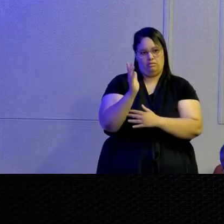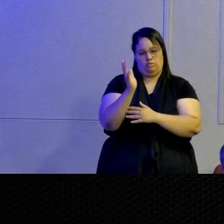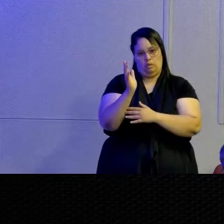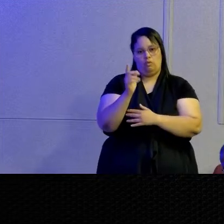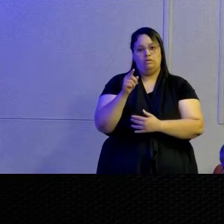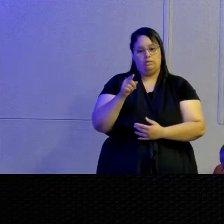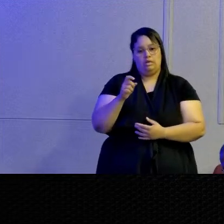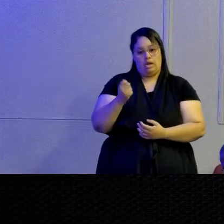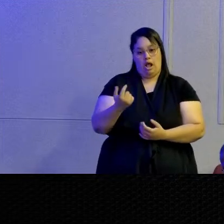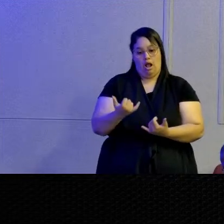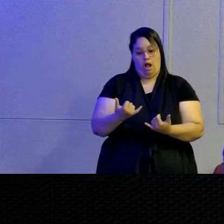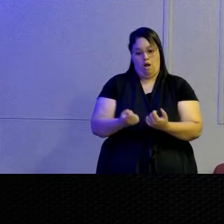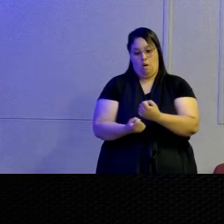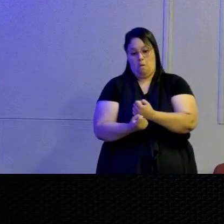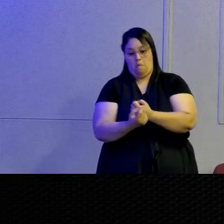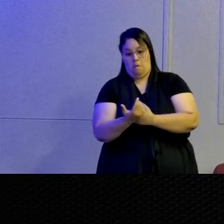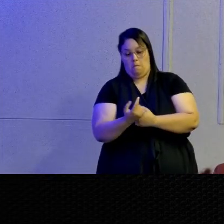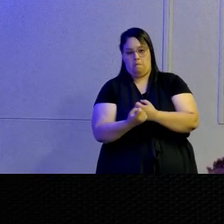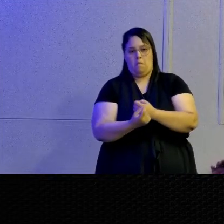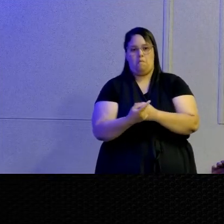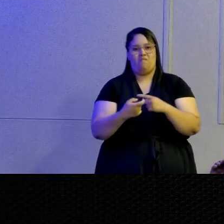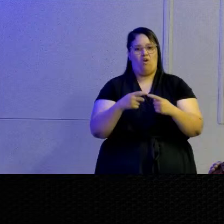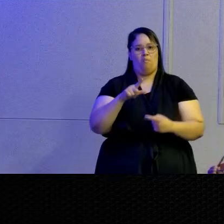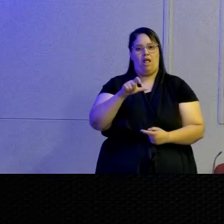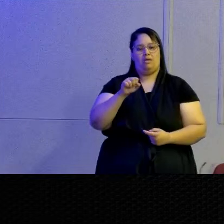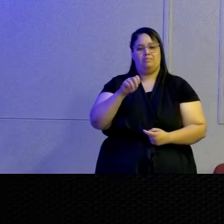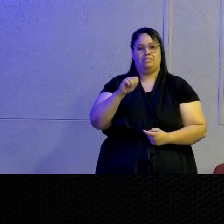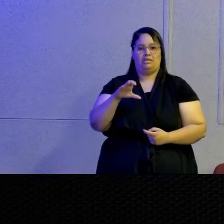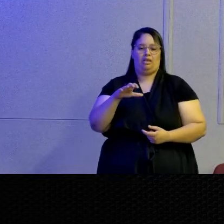to be emerging from LHC data.